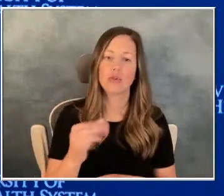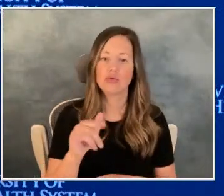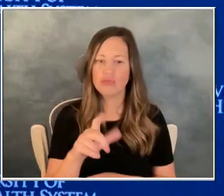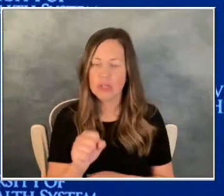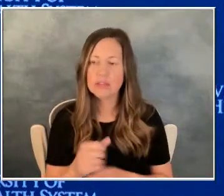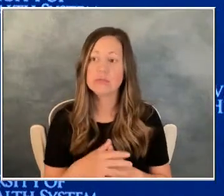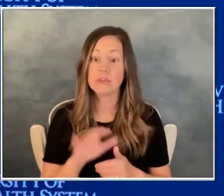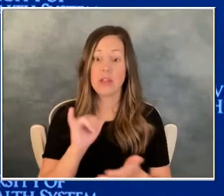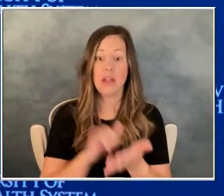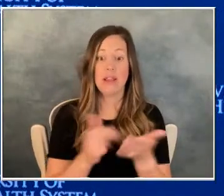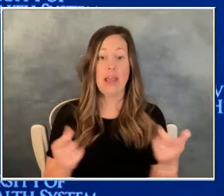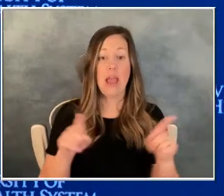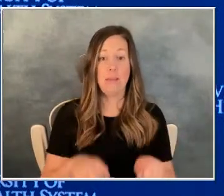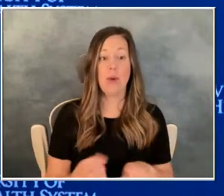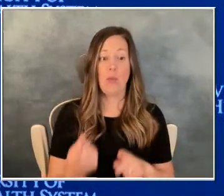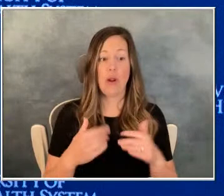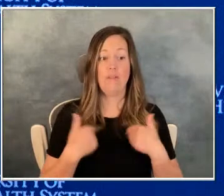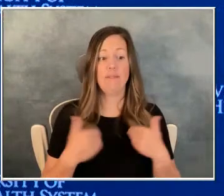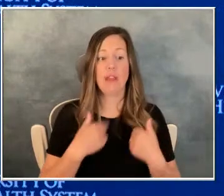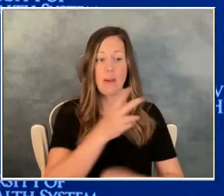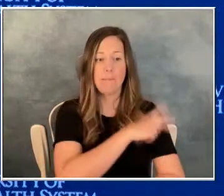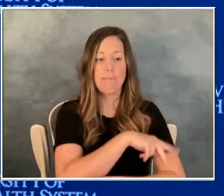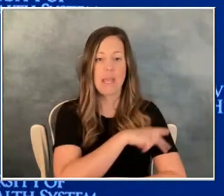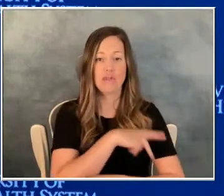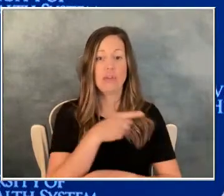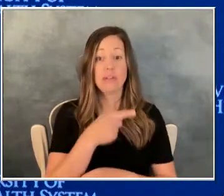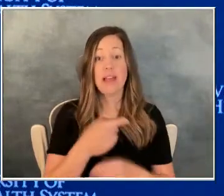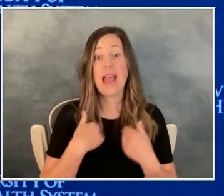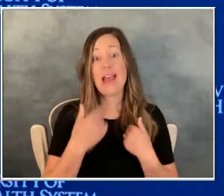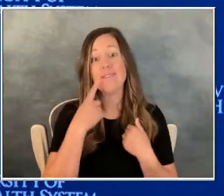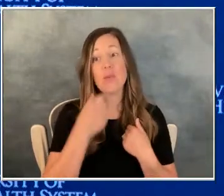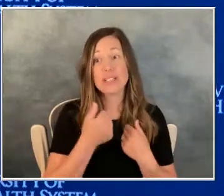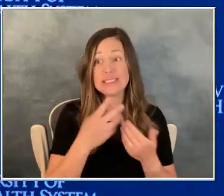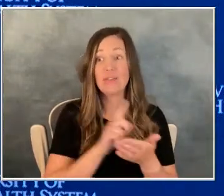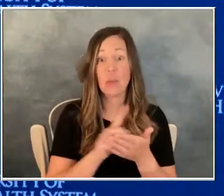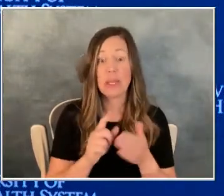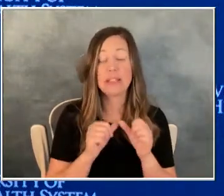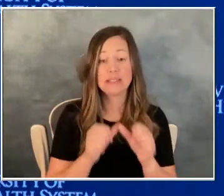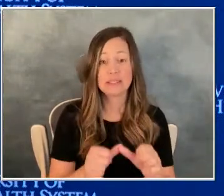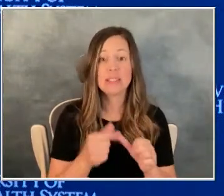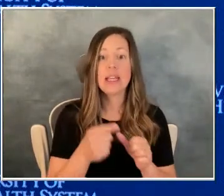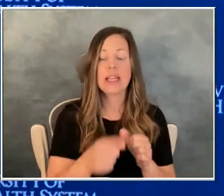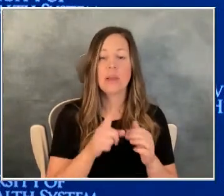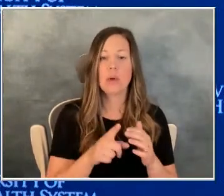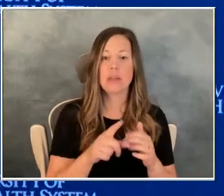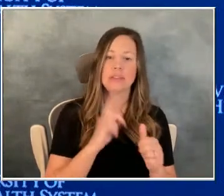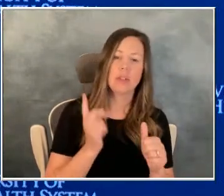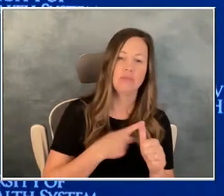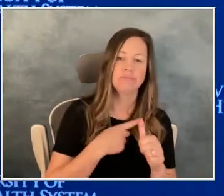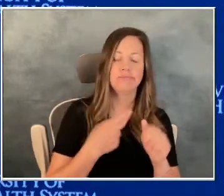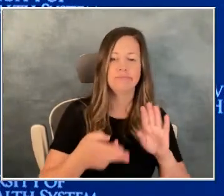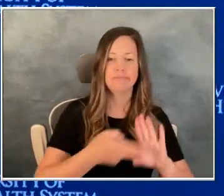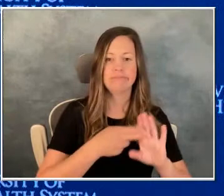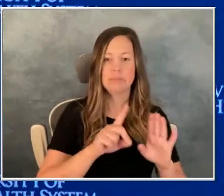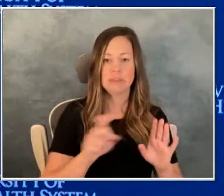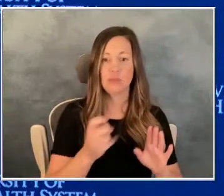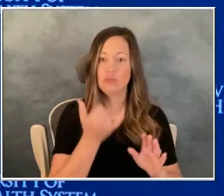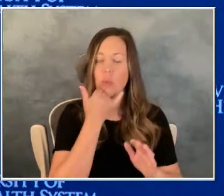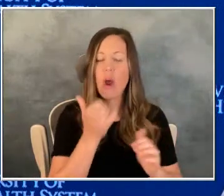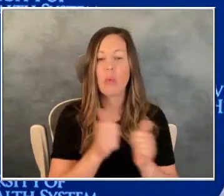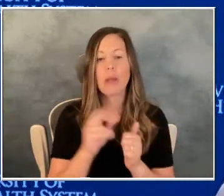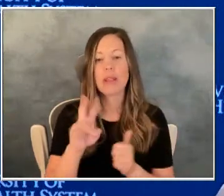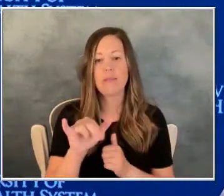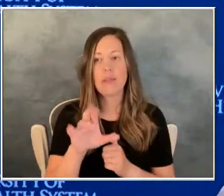these young patients that was diagnosed. He had that for several weeks because he was originally misdiagnosed as just a viral infection, but he was